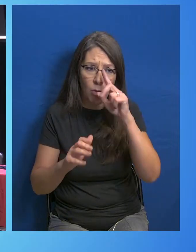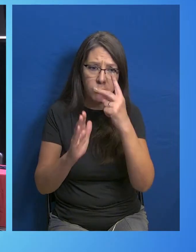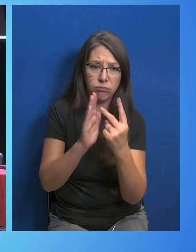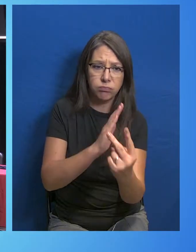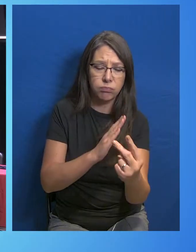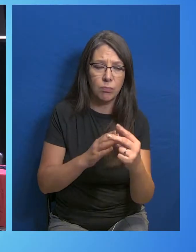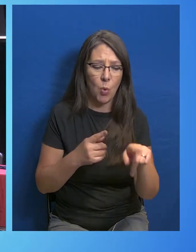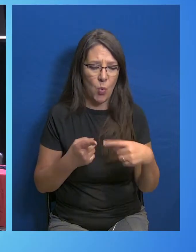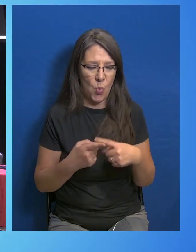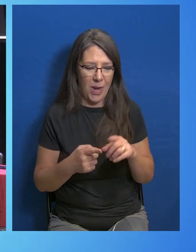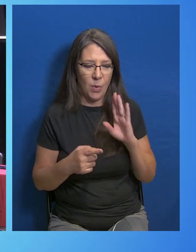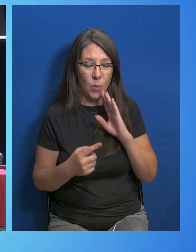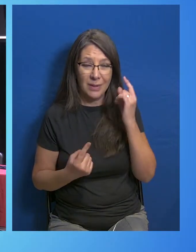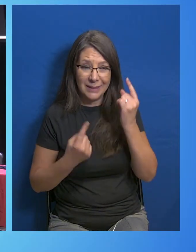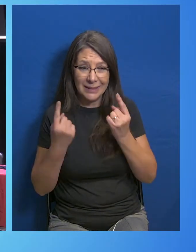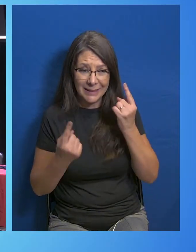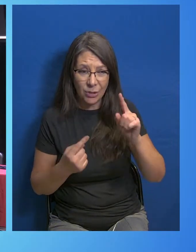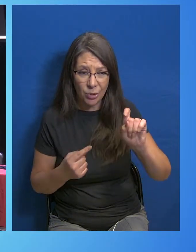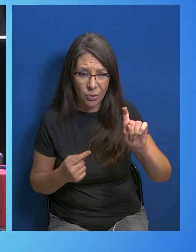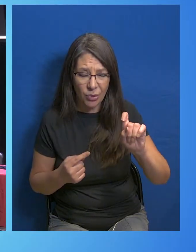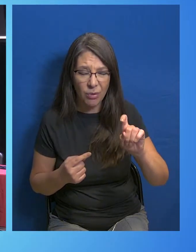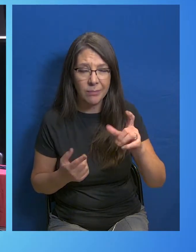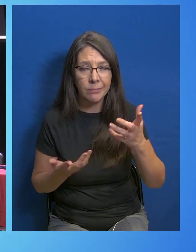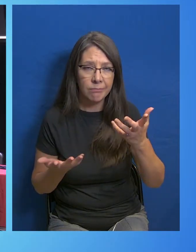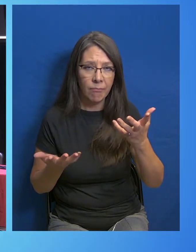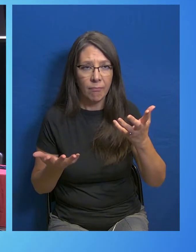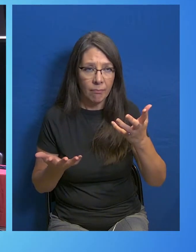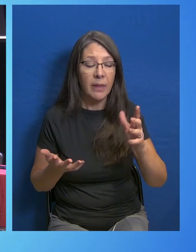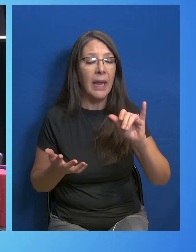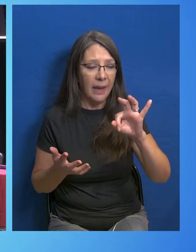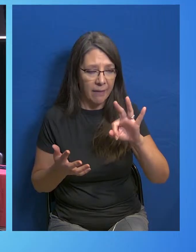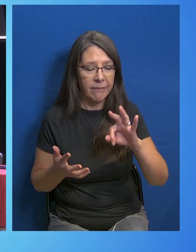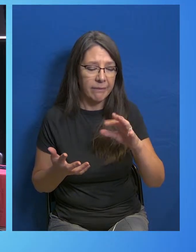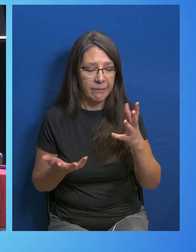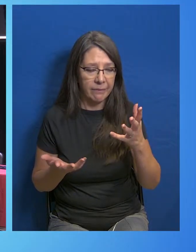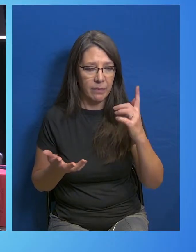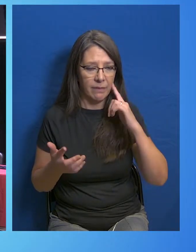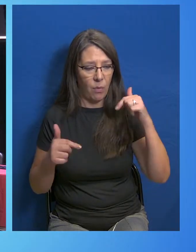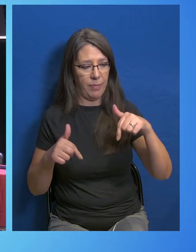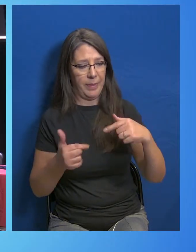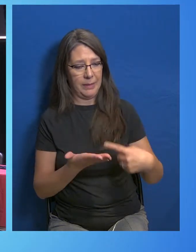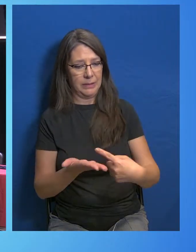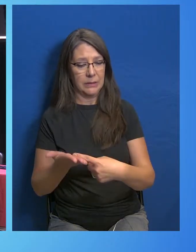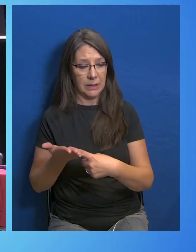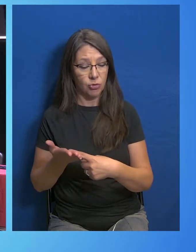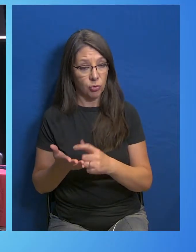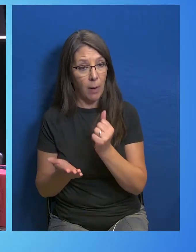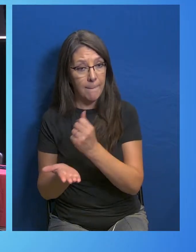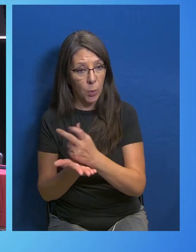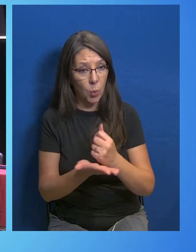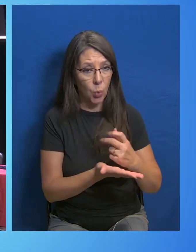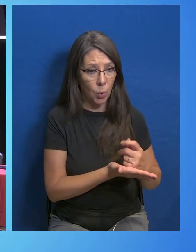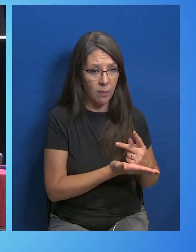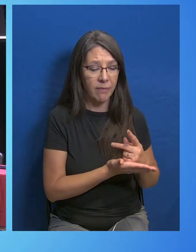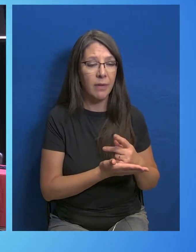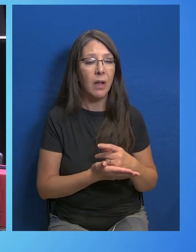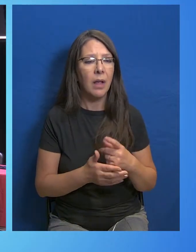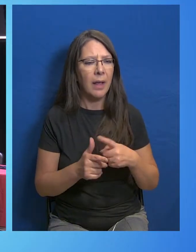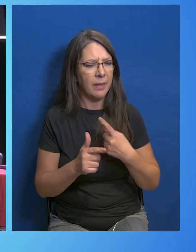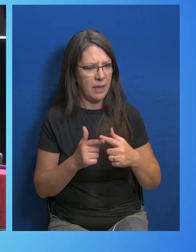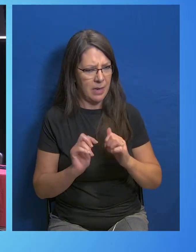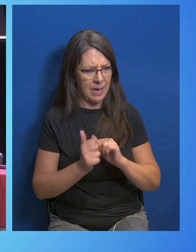then let's just assume for discussion purposes they're approved. So then does the procurement go